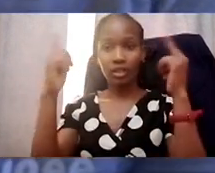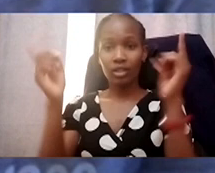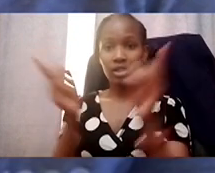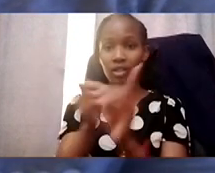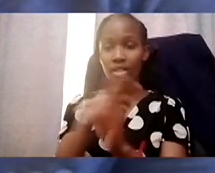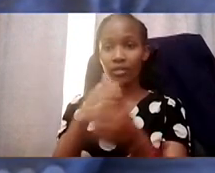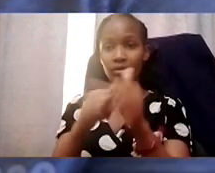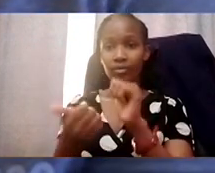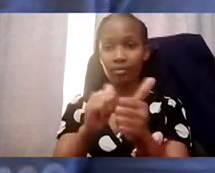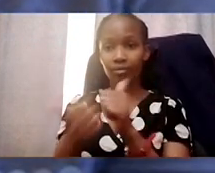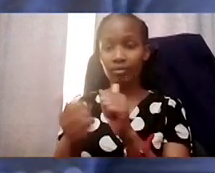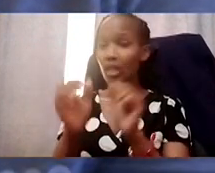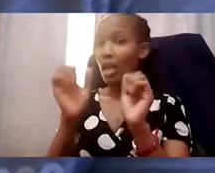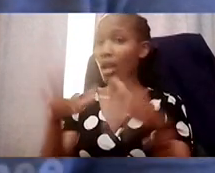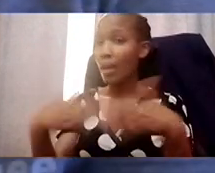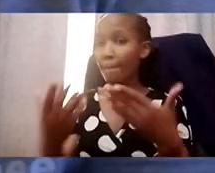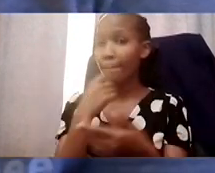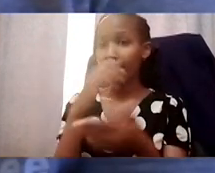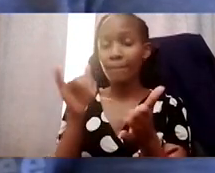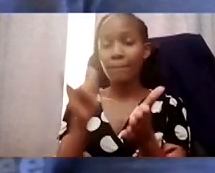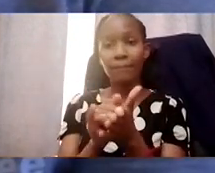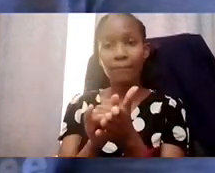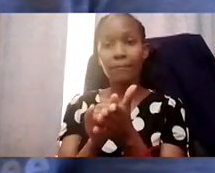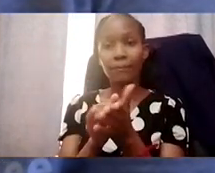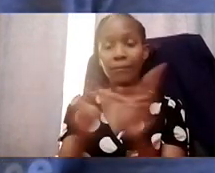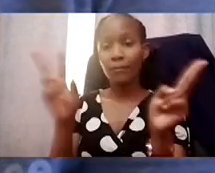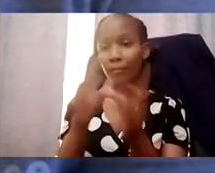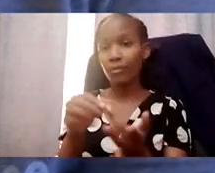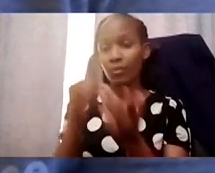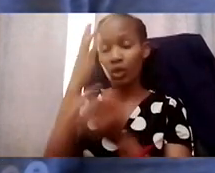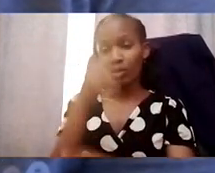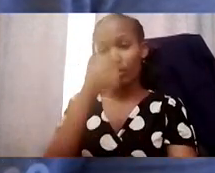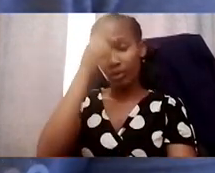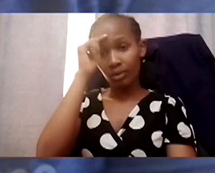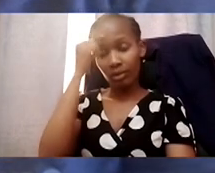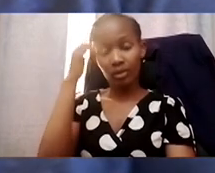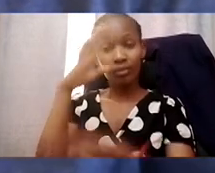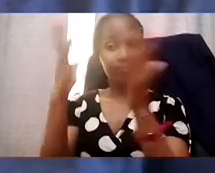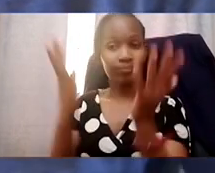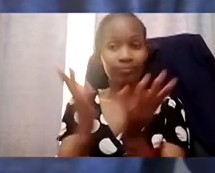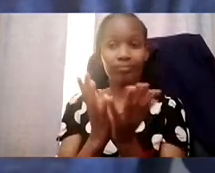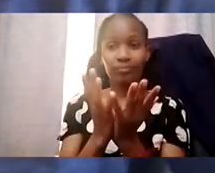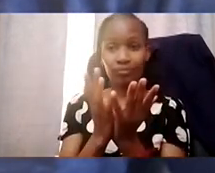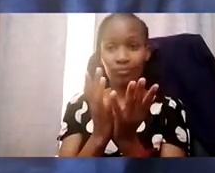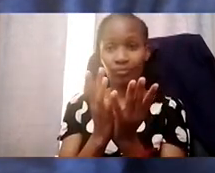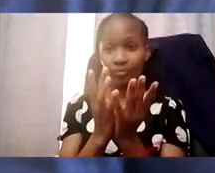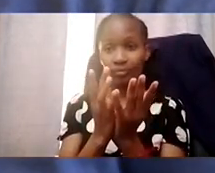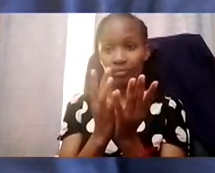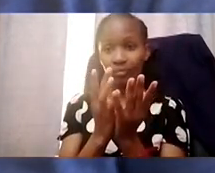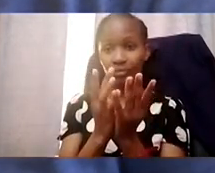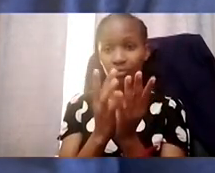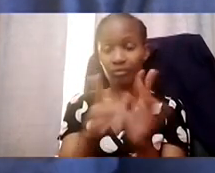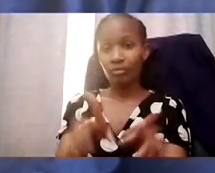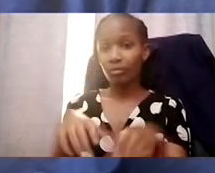Well, I can say that these athletes are very special because they are athletes for the world. And as Mr. Bernard Rondo said,